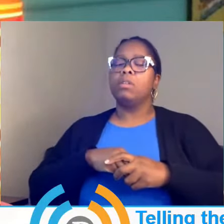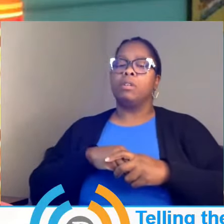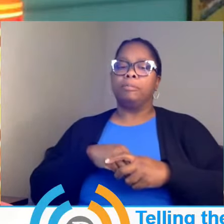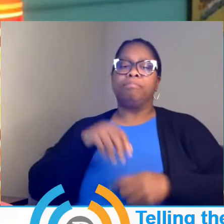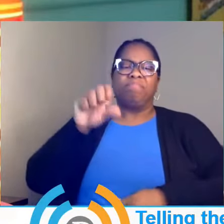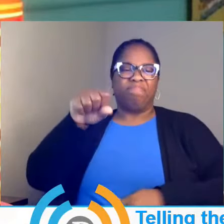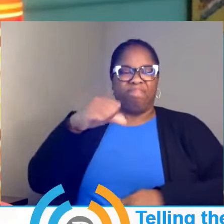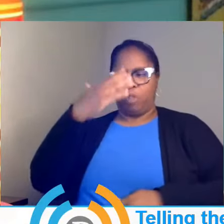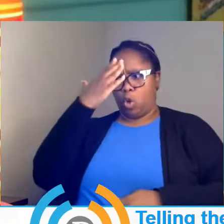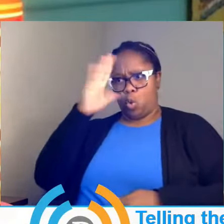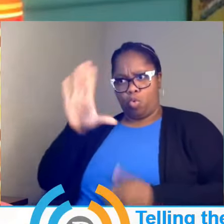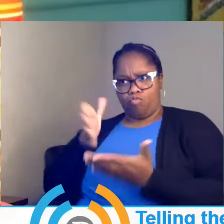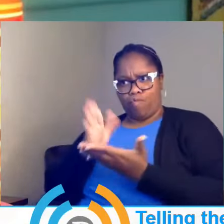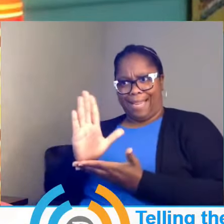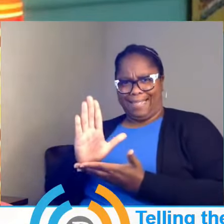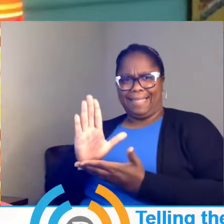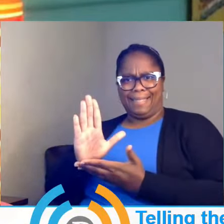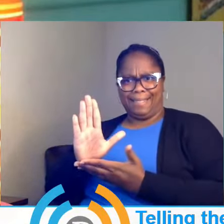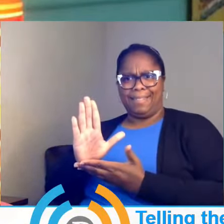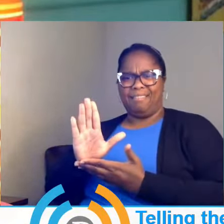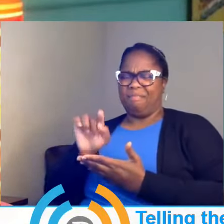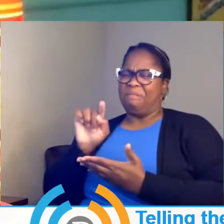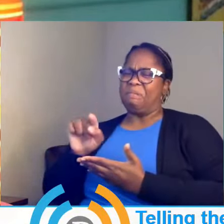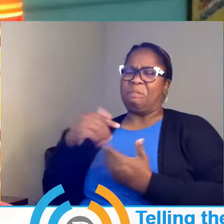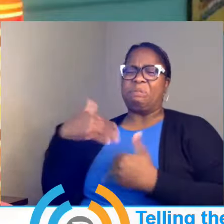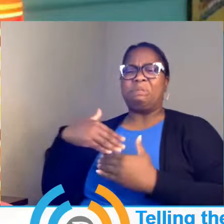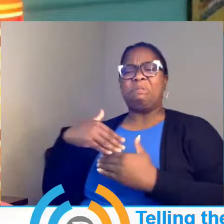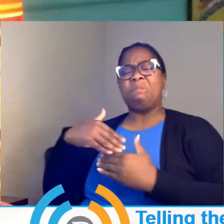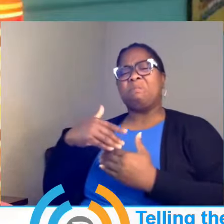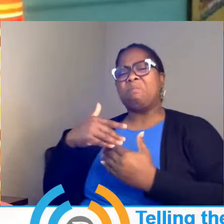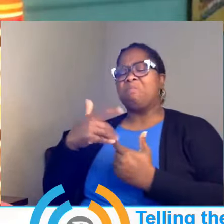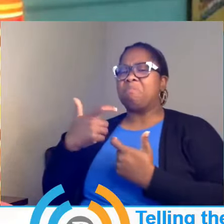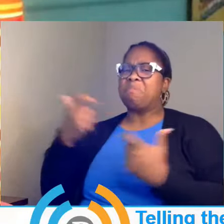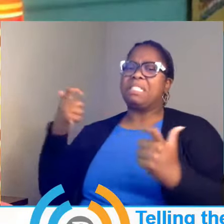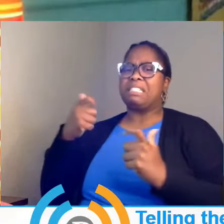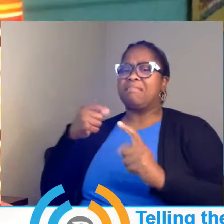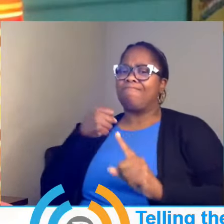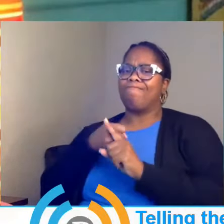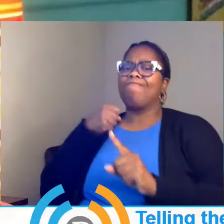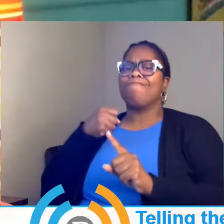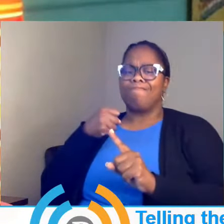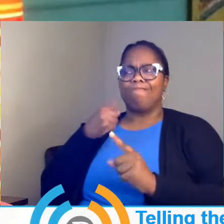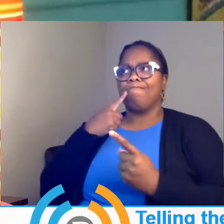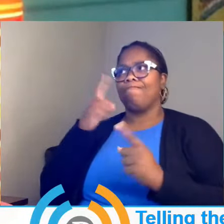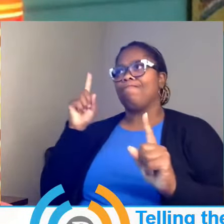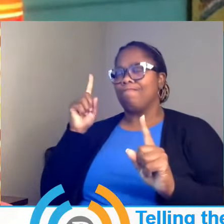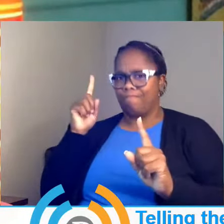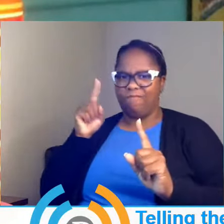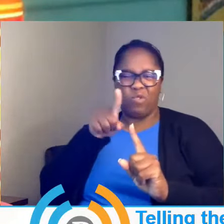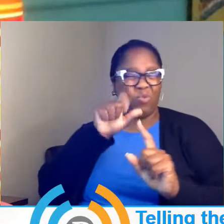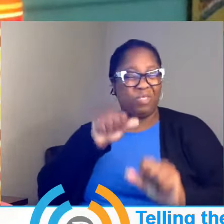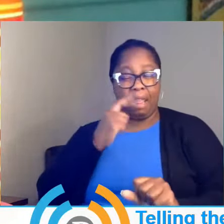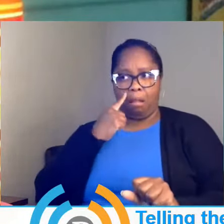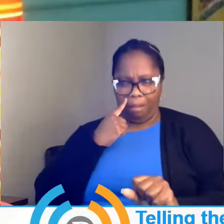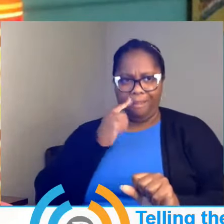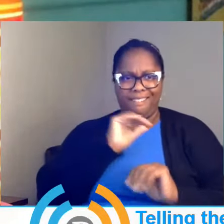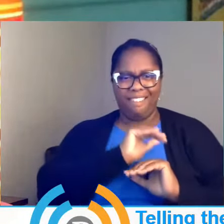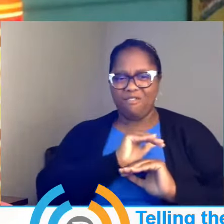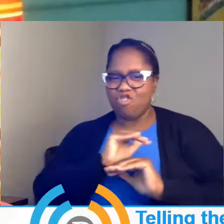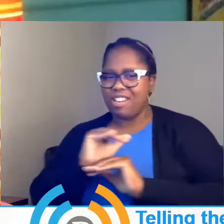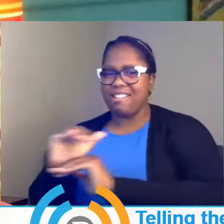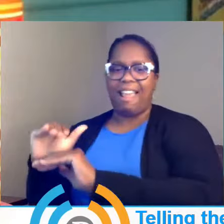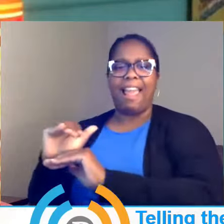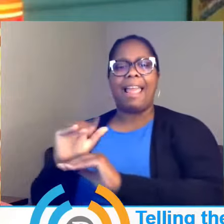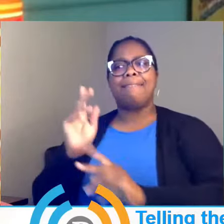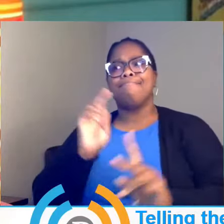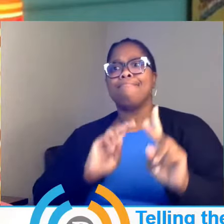Rights have had a very, very large and positive effect. And you can see nightly how folks in the crowd are